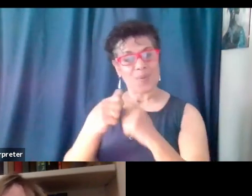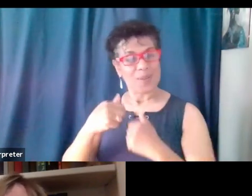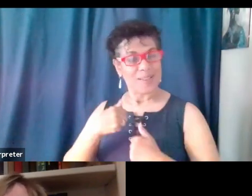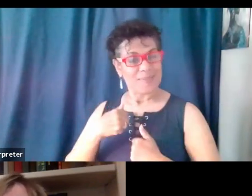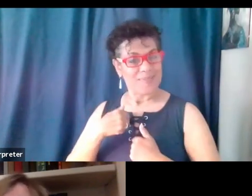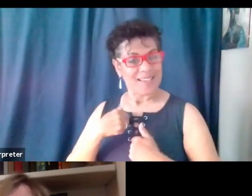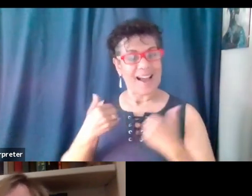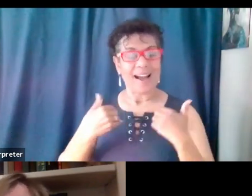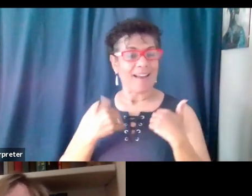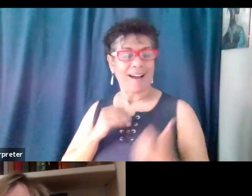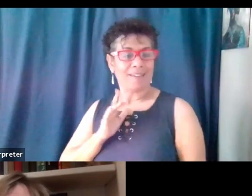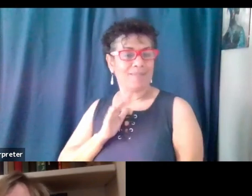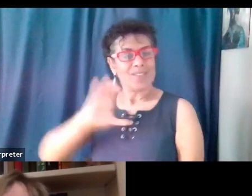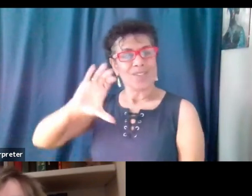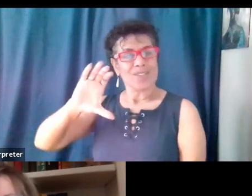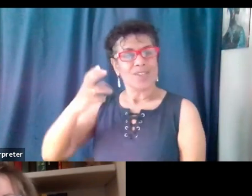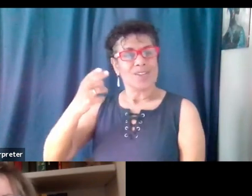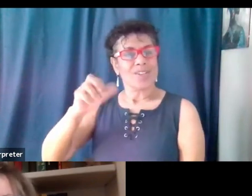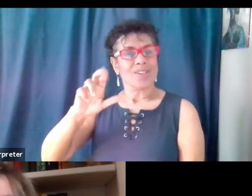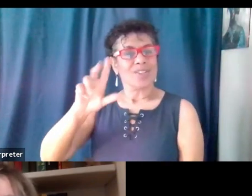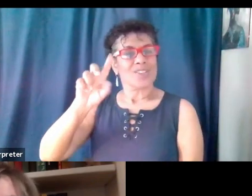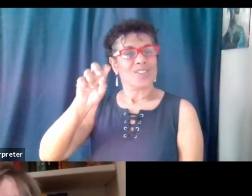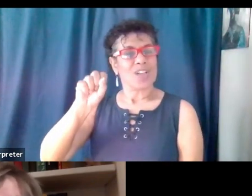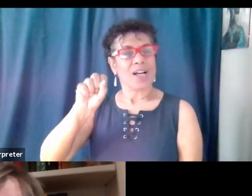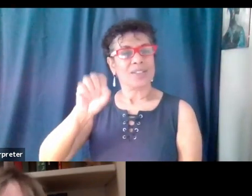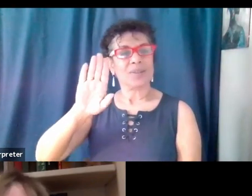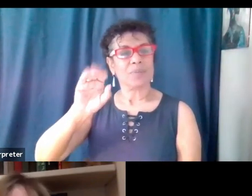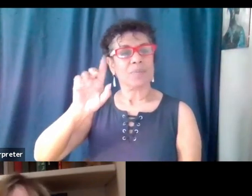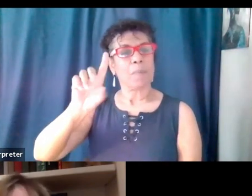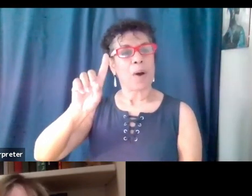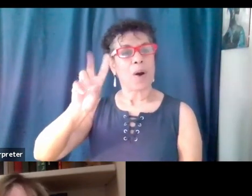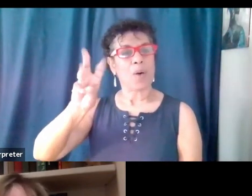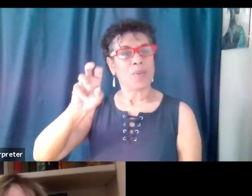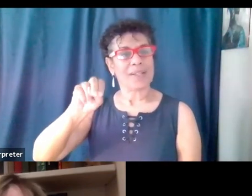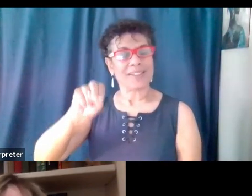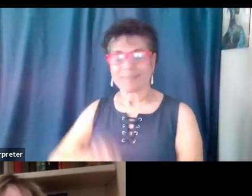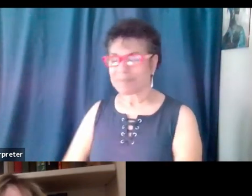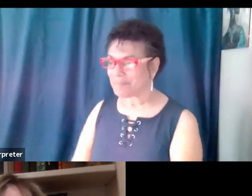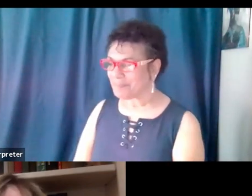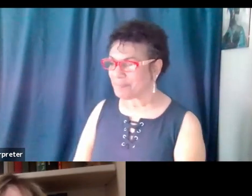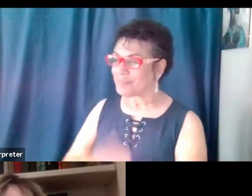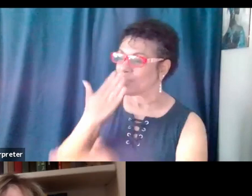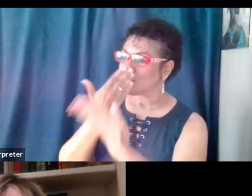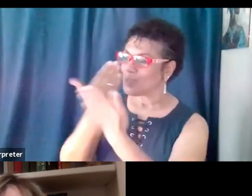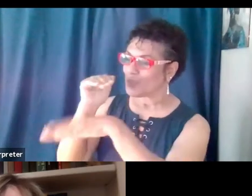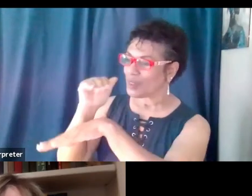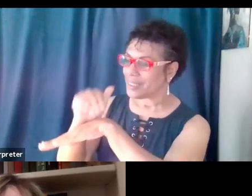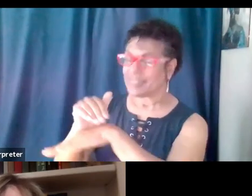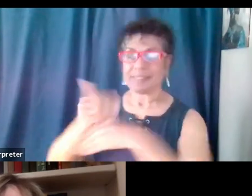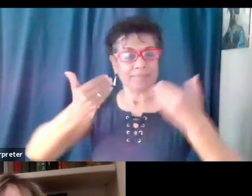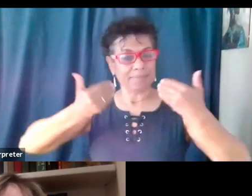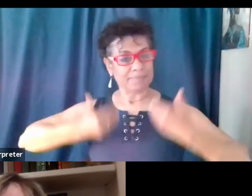inimitable Charles Baldwin. And good morning, Anita. Thrilled to be here. I am Charles